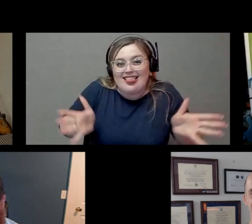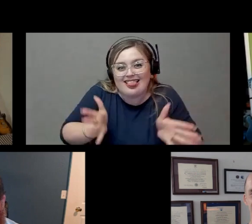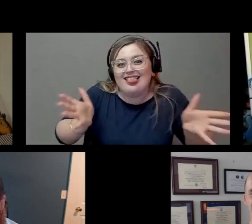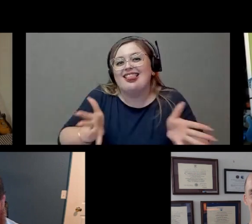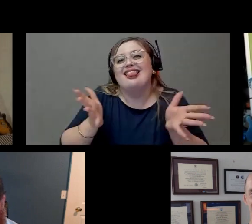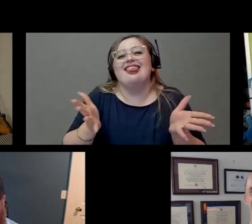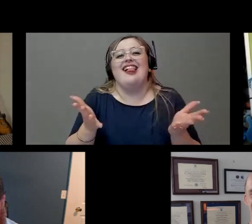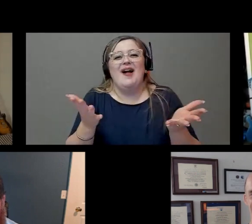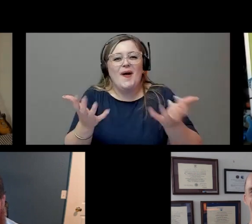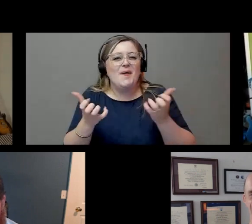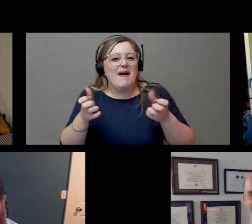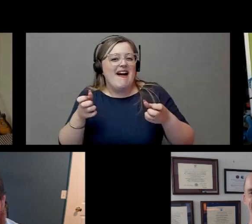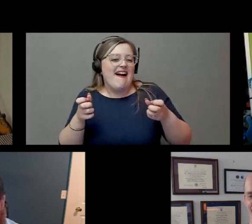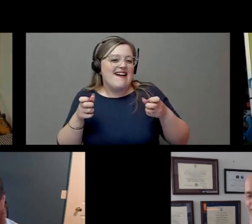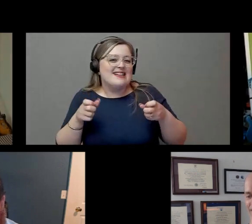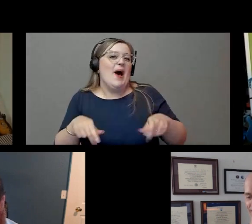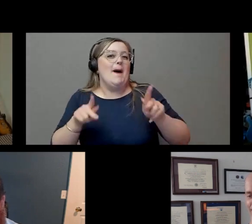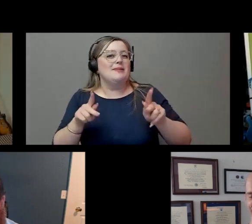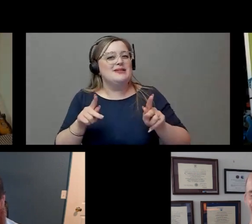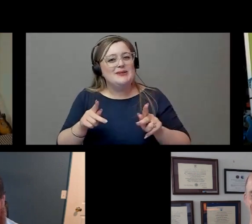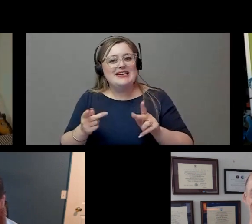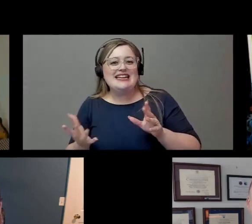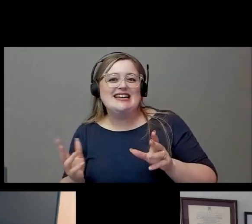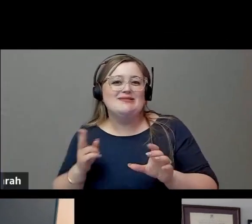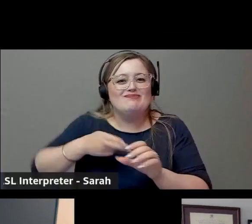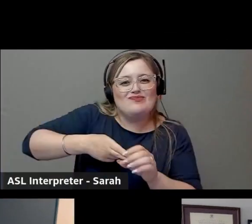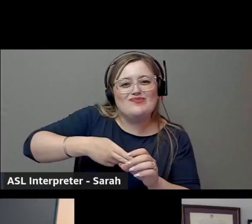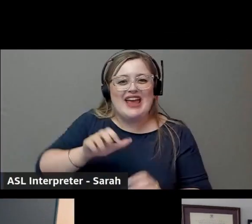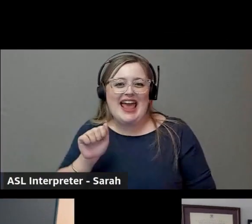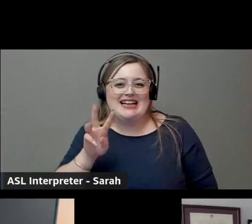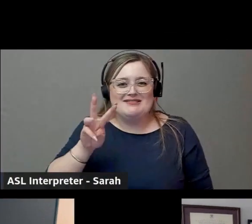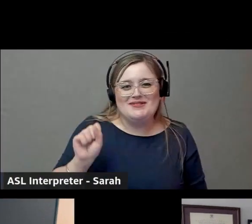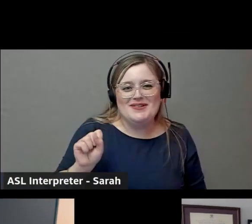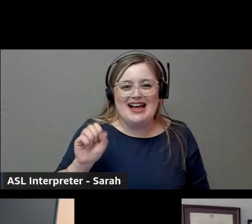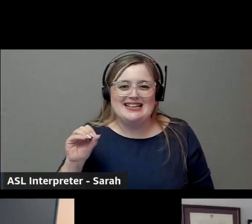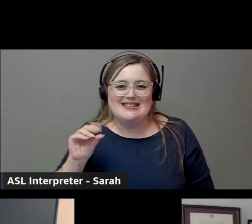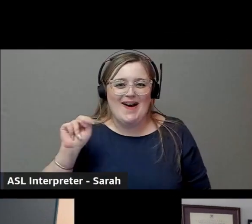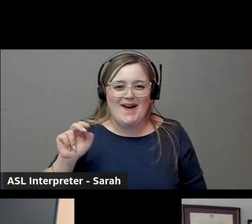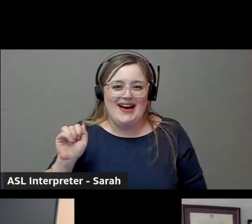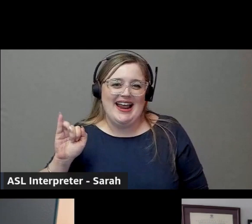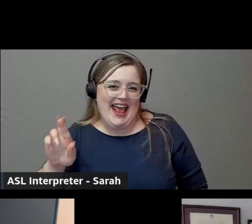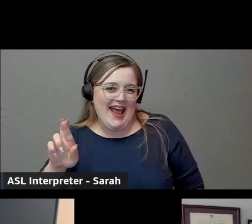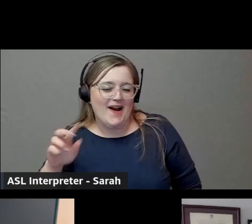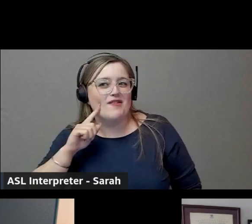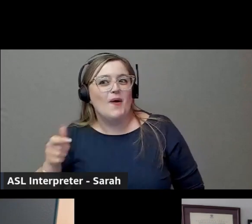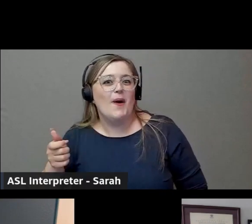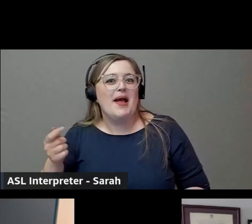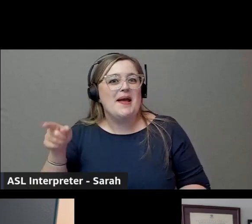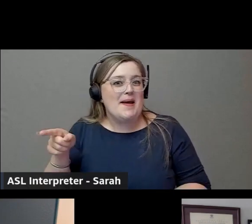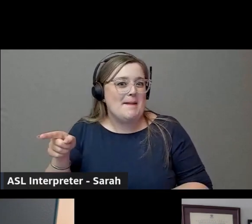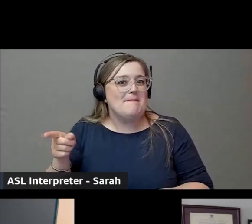a shot on AWS On Air to perform as a DJ instead.